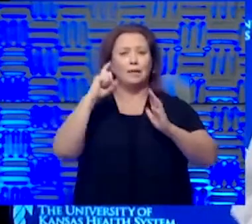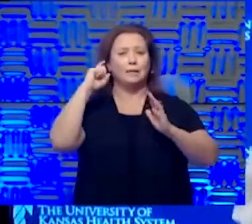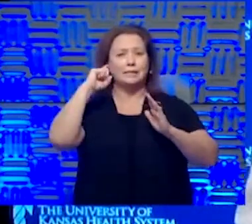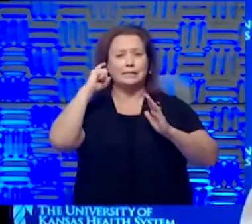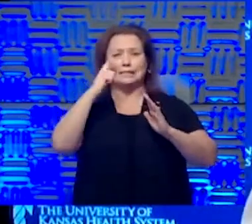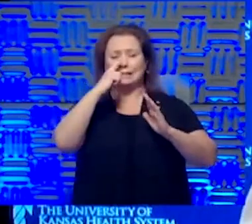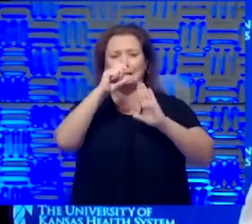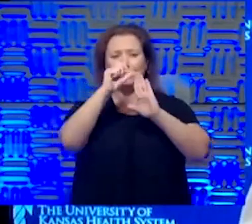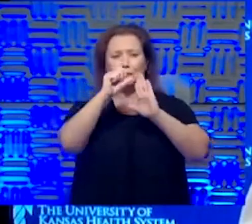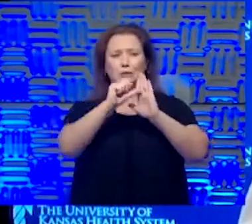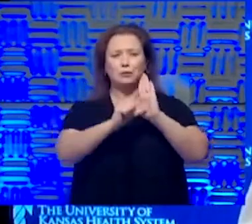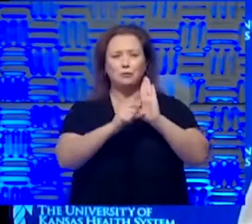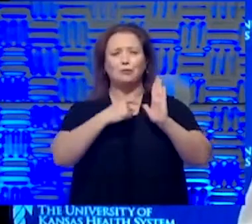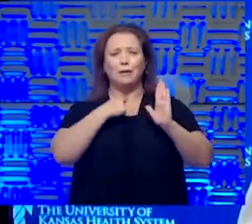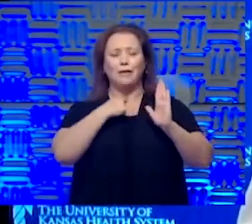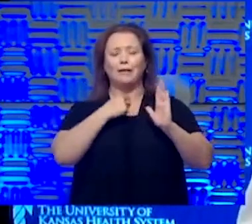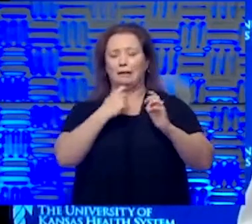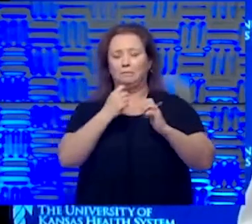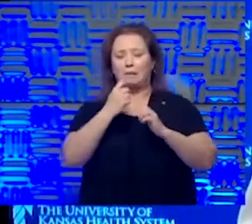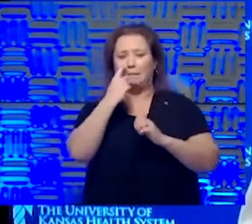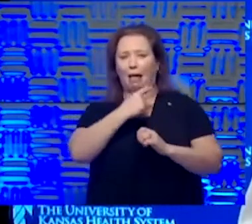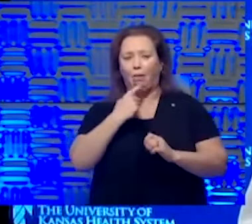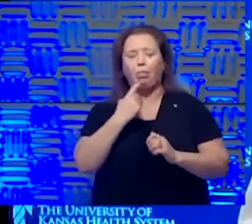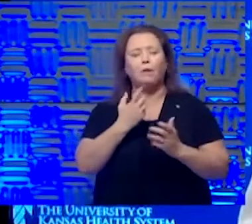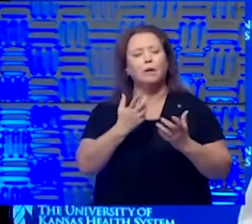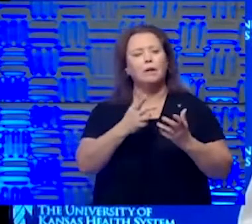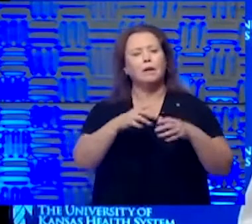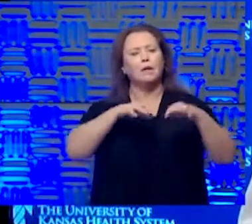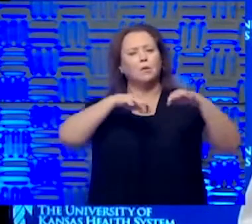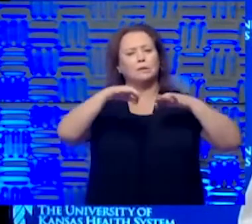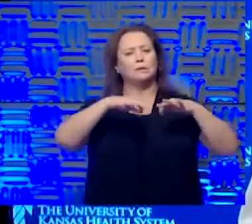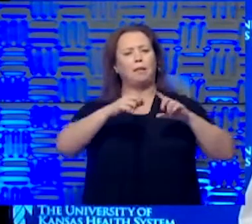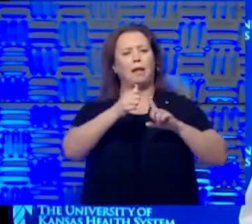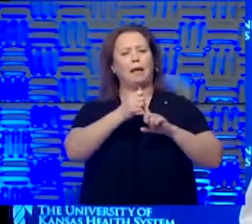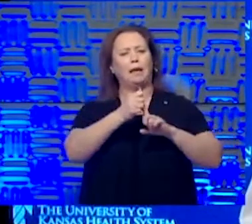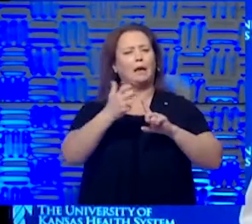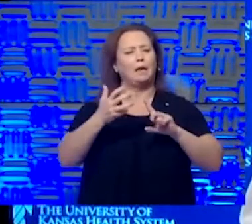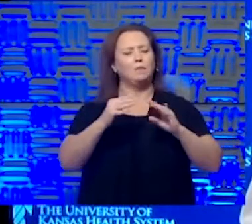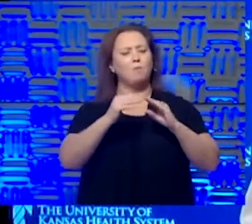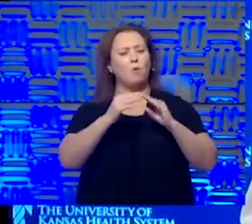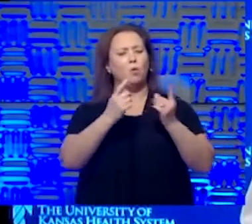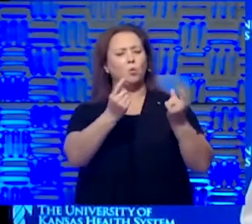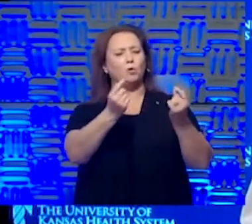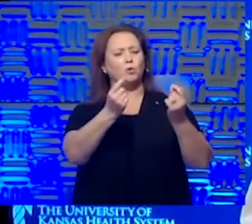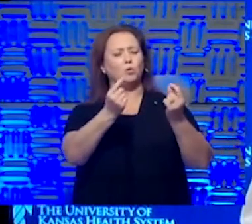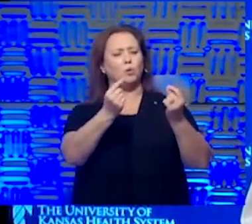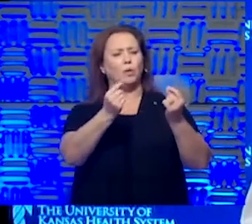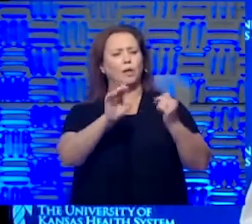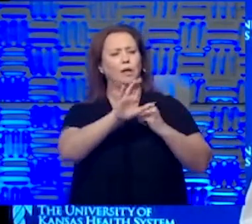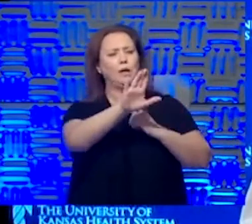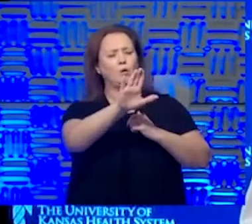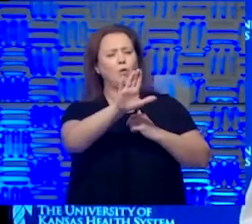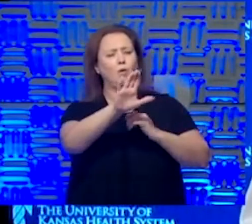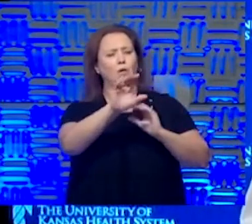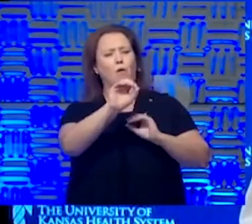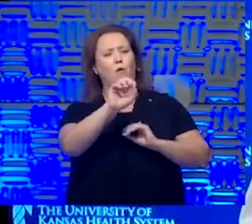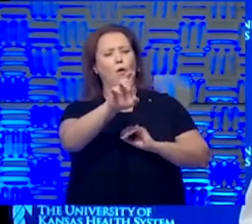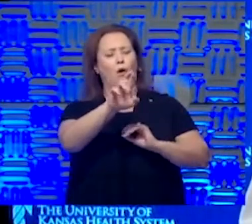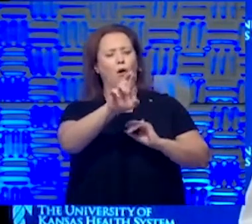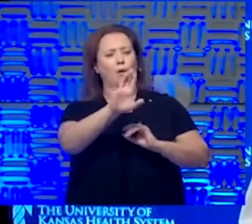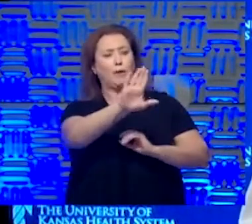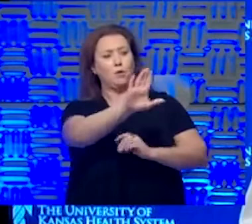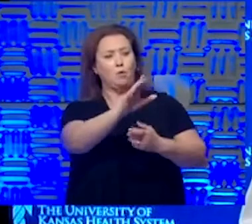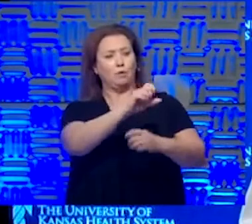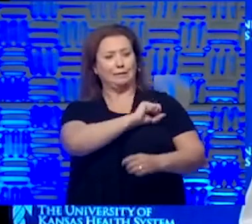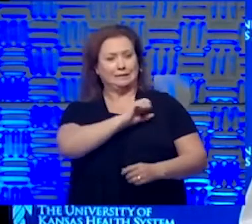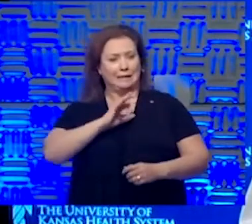face, et And talk to us a little bit about some of the things that you guys have done to make sure that you're safe, patients stay